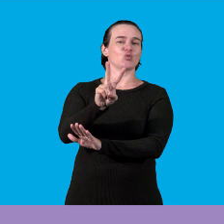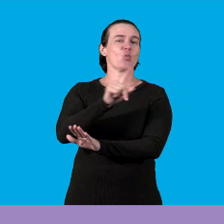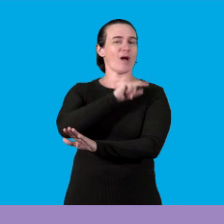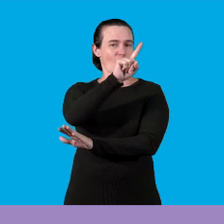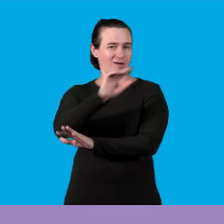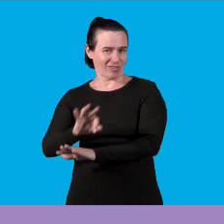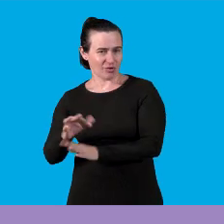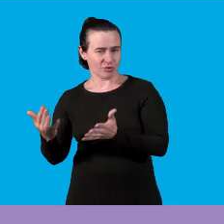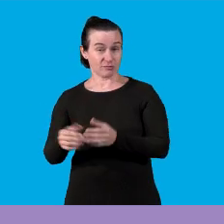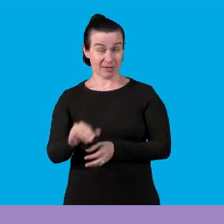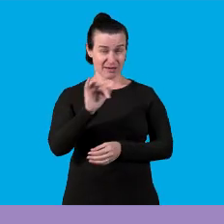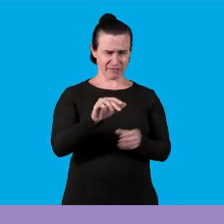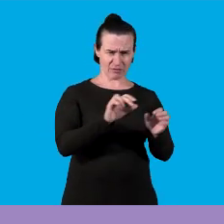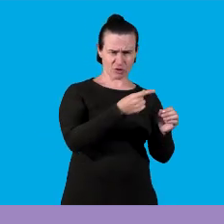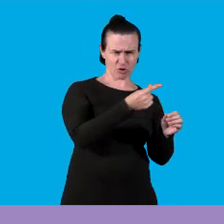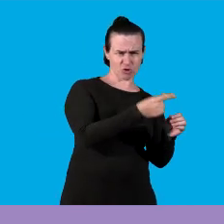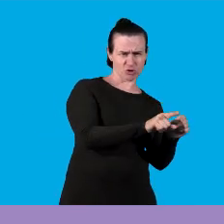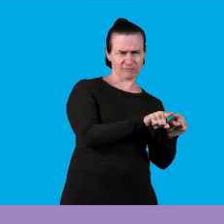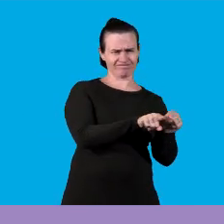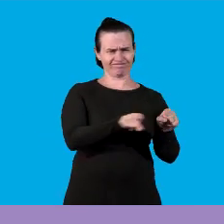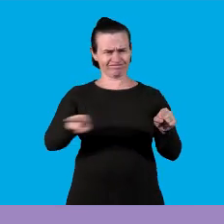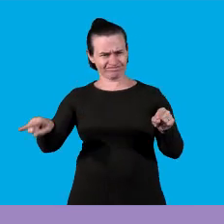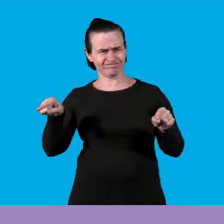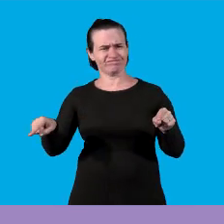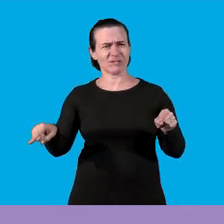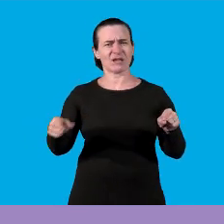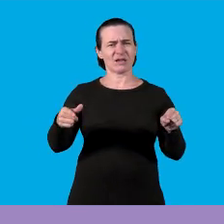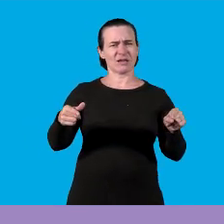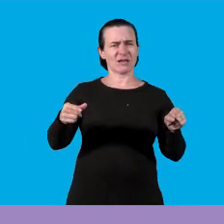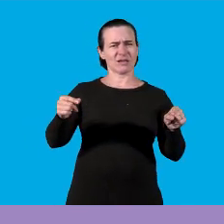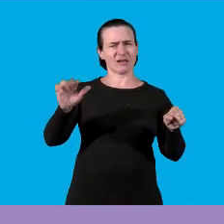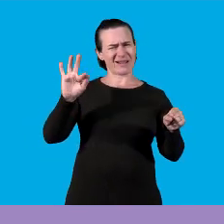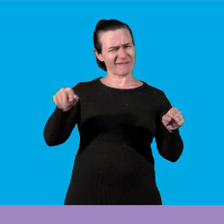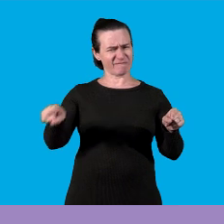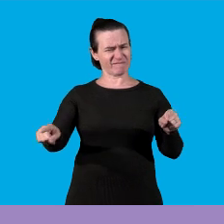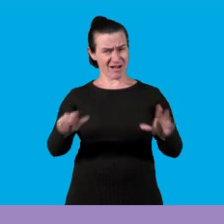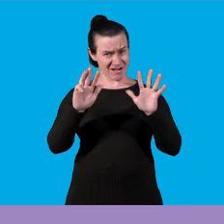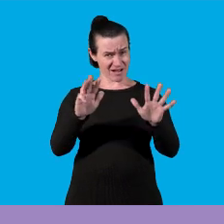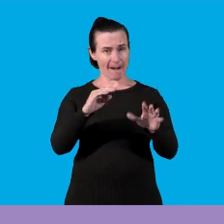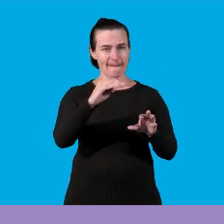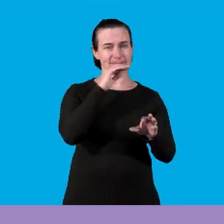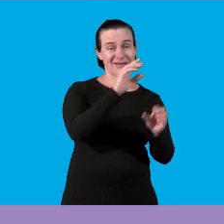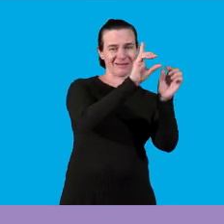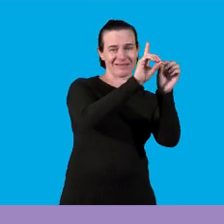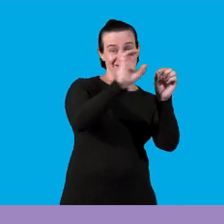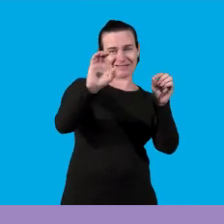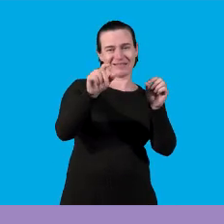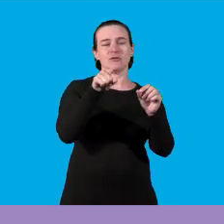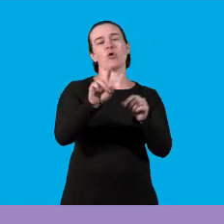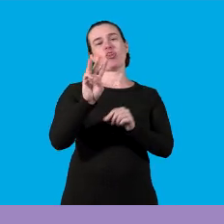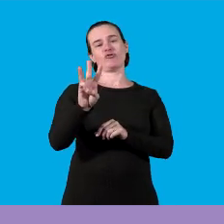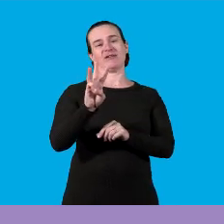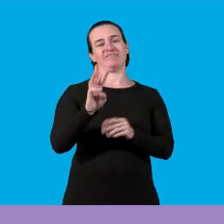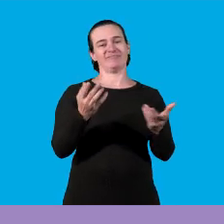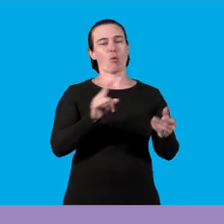this is 9, a third means 9 divided by 3, it would be 3. So that is what that rectangle would give